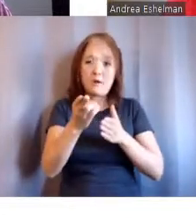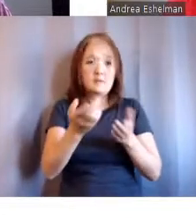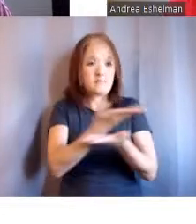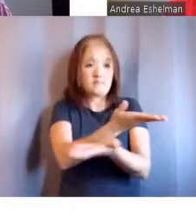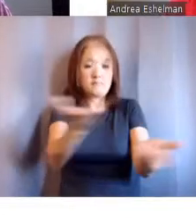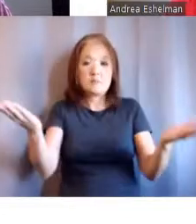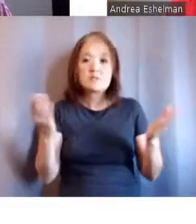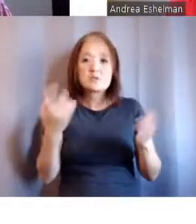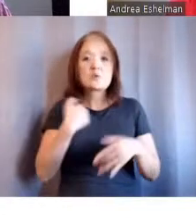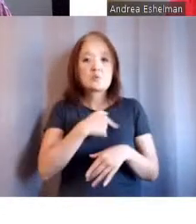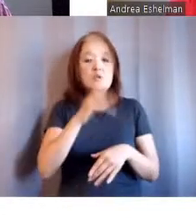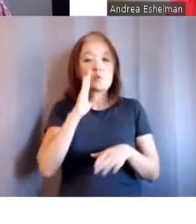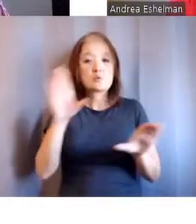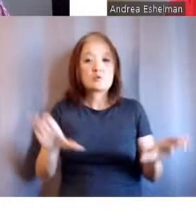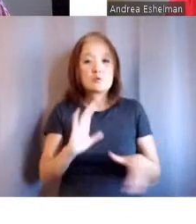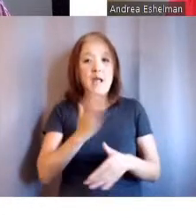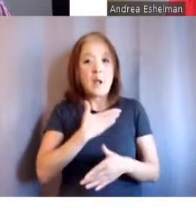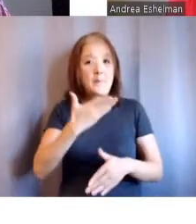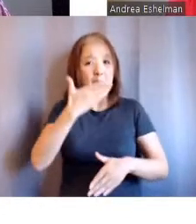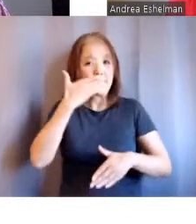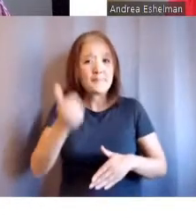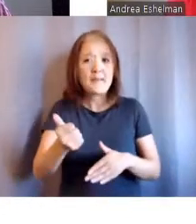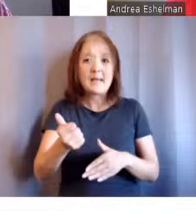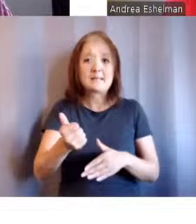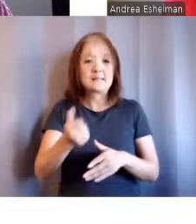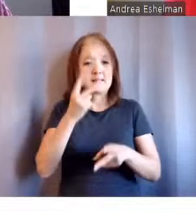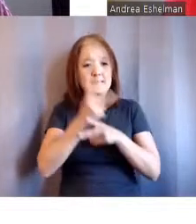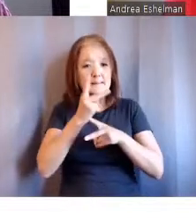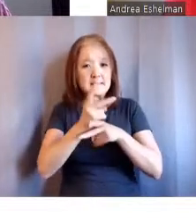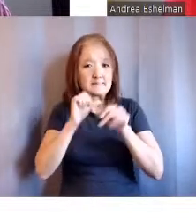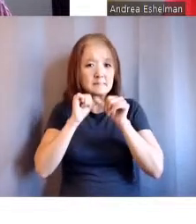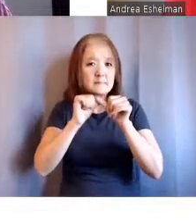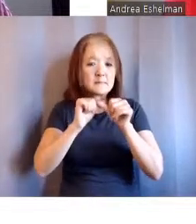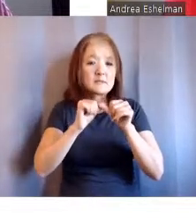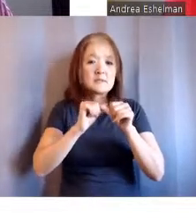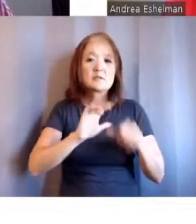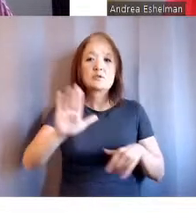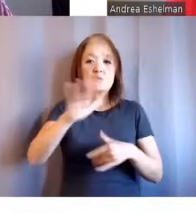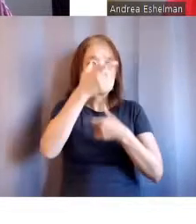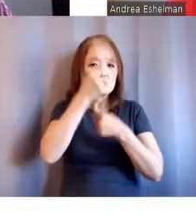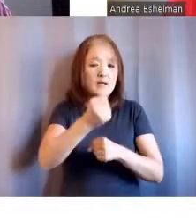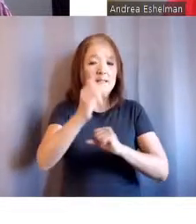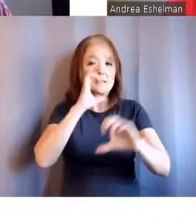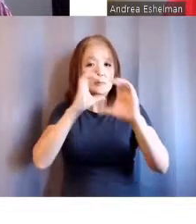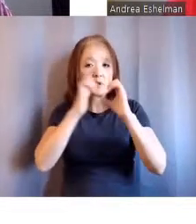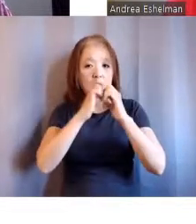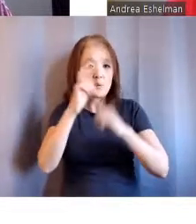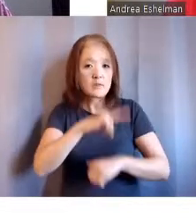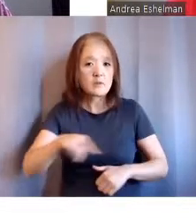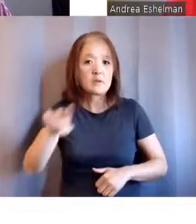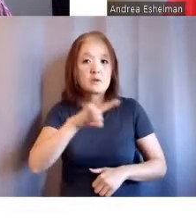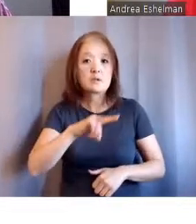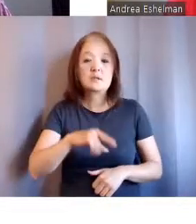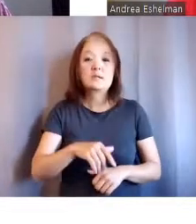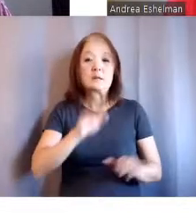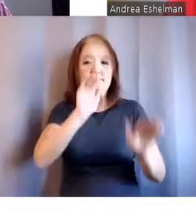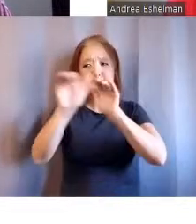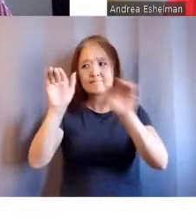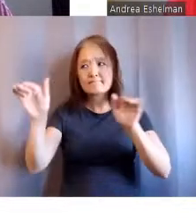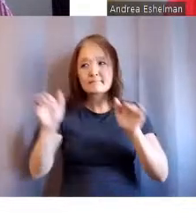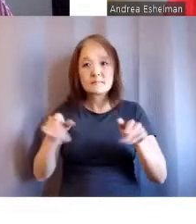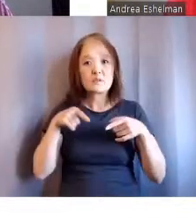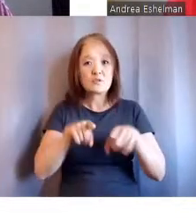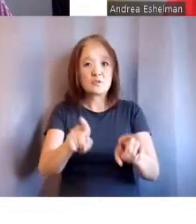best to make sure that we, you know, maintain your trust and communicate with you. I do want to remind all of you during this entire time, you know,